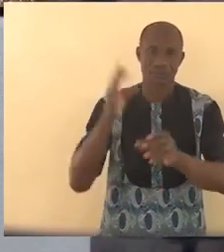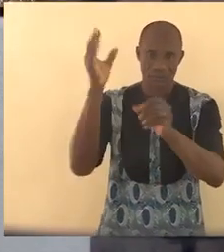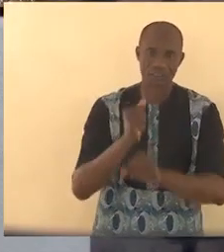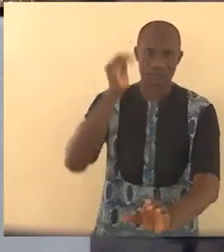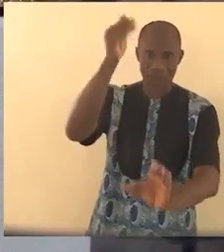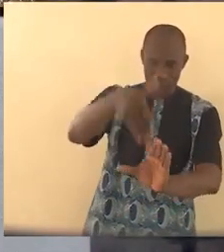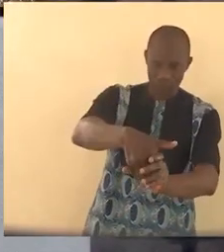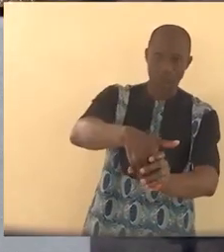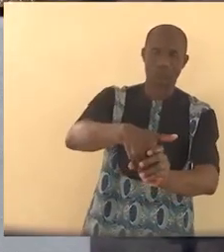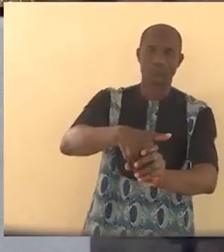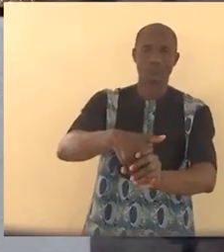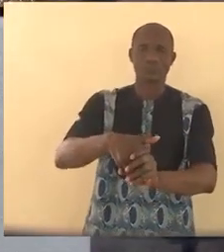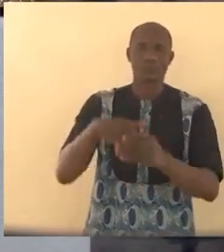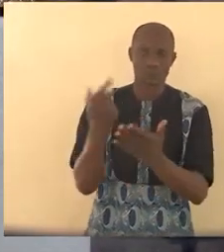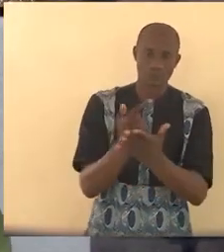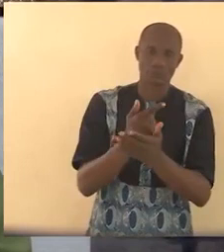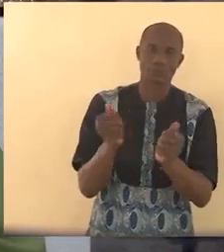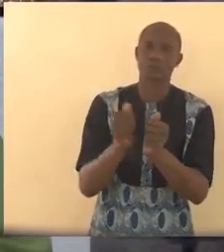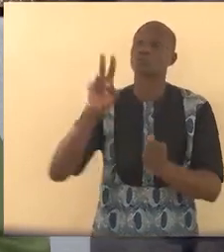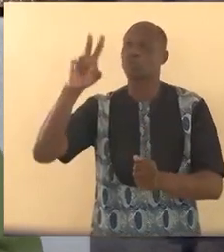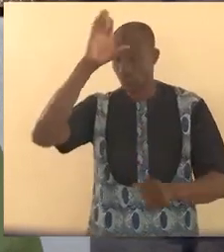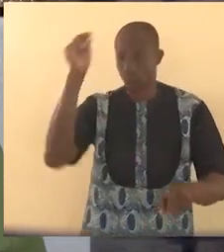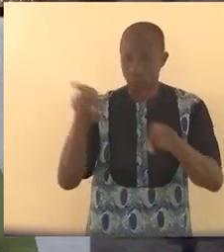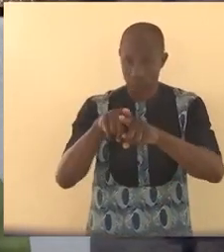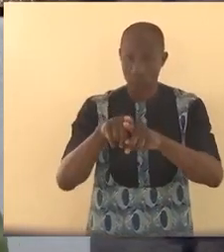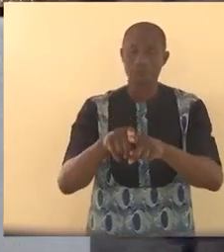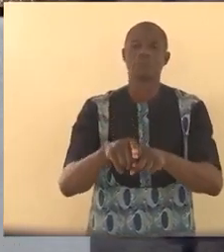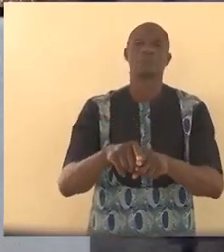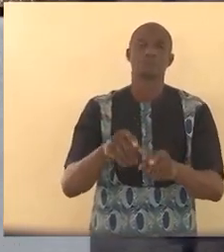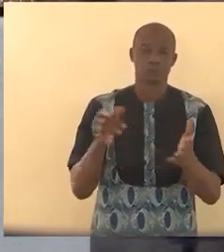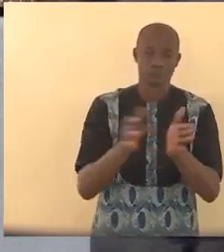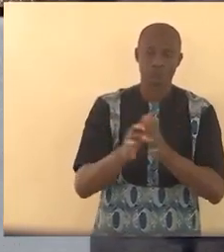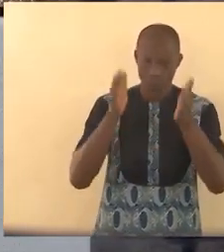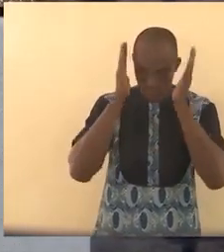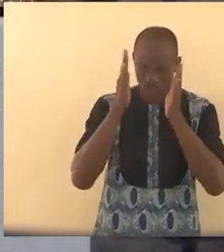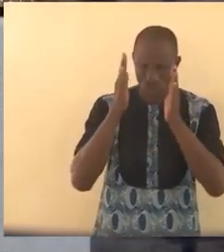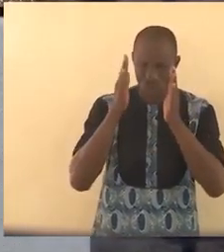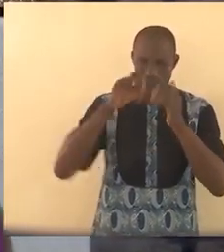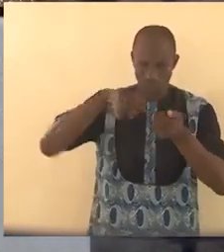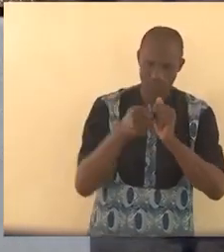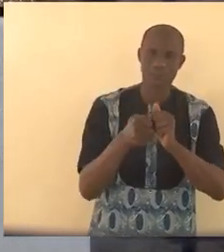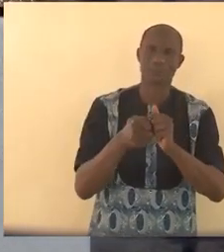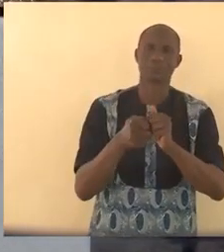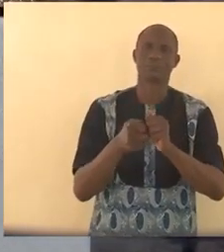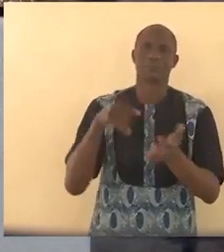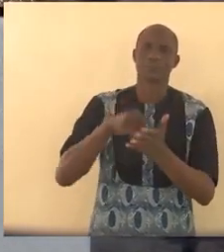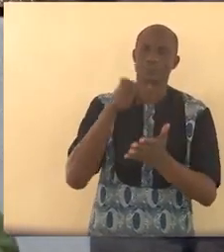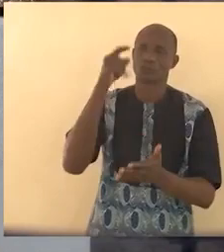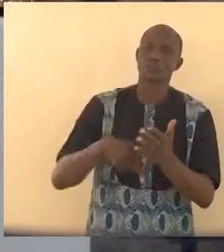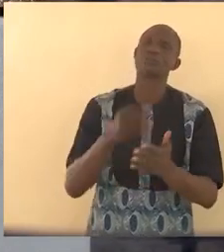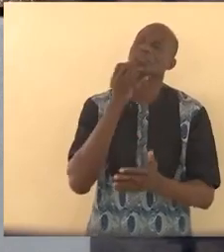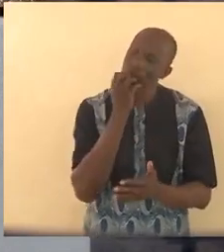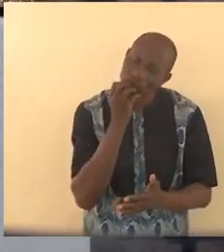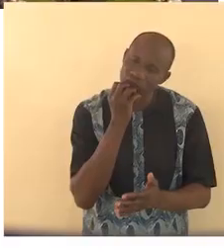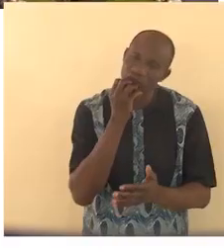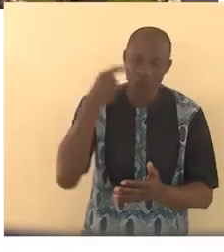getting involved in the dispute between two brothers, Jesus focused on the cause of the dispute. The real cause of the dispute is called what? Greed. Greed